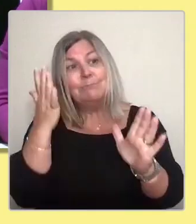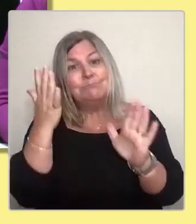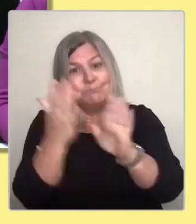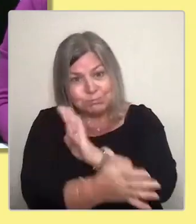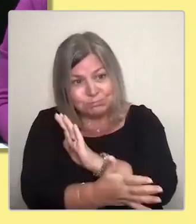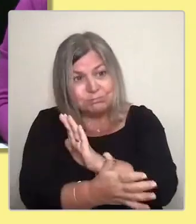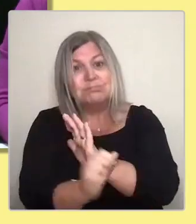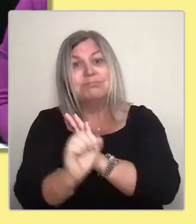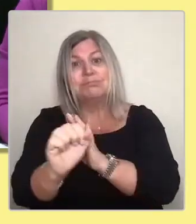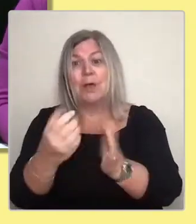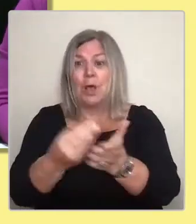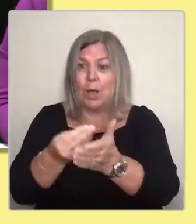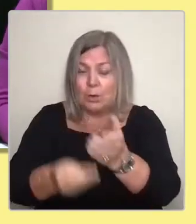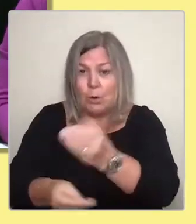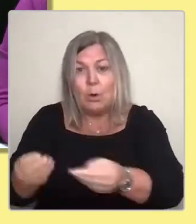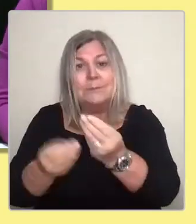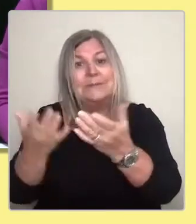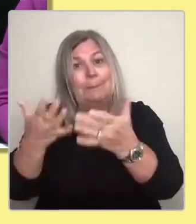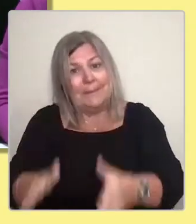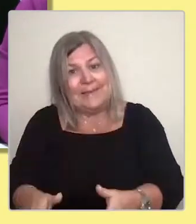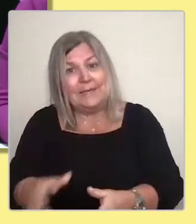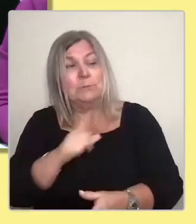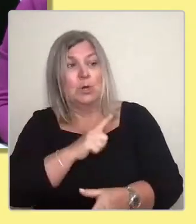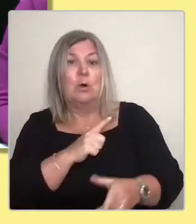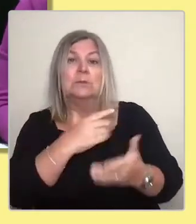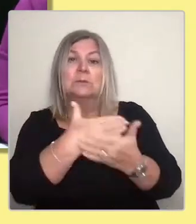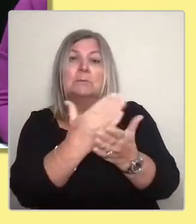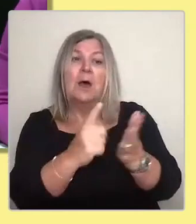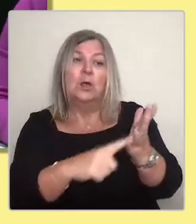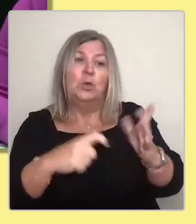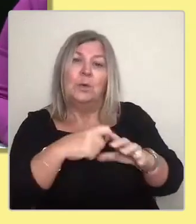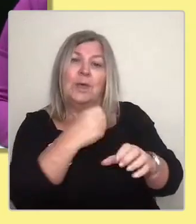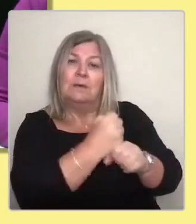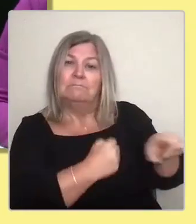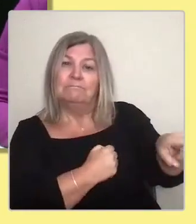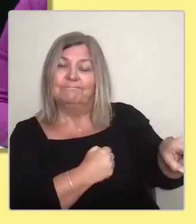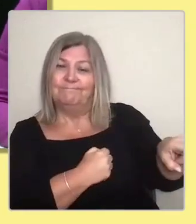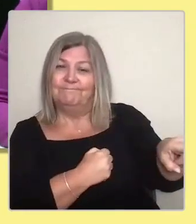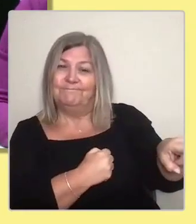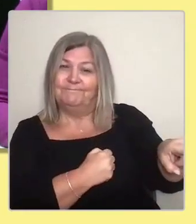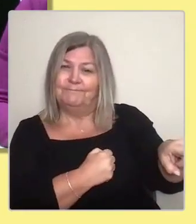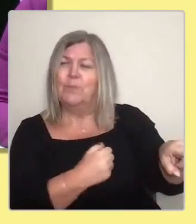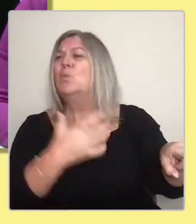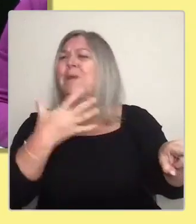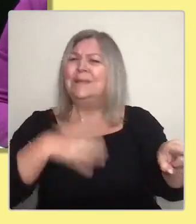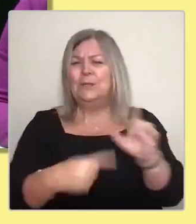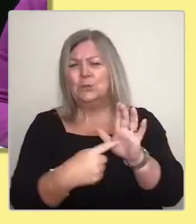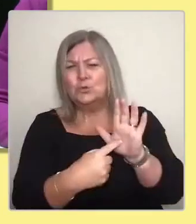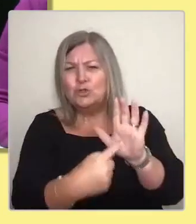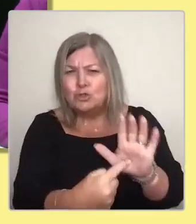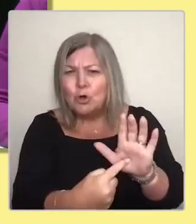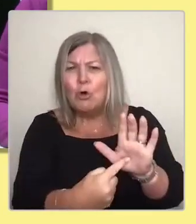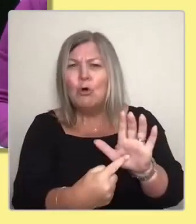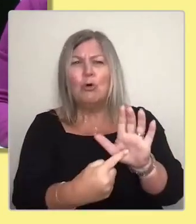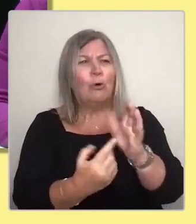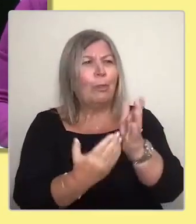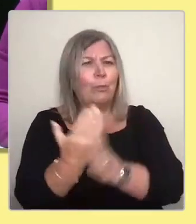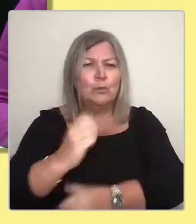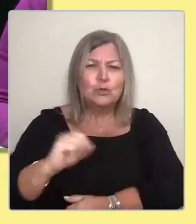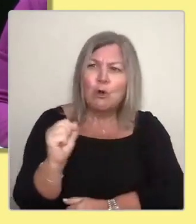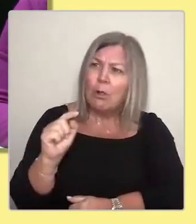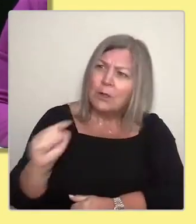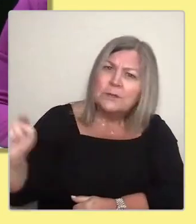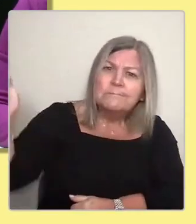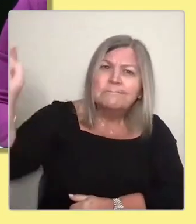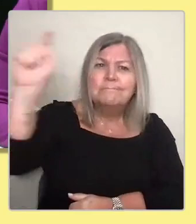Kingdom, and get that into bite-sized chunks to you, the activists on the ground, who take it to doorstep to doorstep to doorstep. It's not just the job of a leader. Of course, we have an